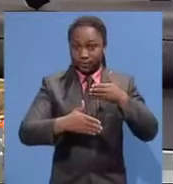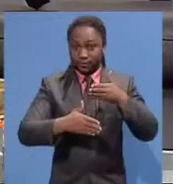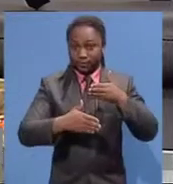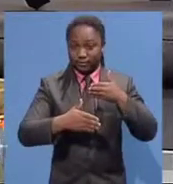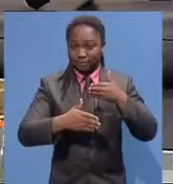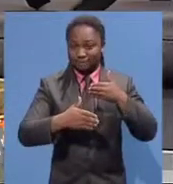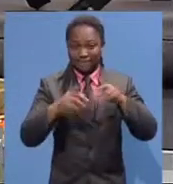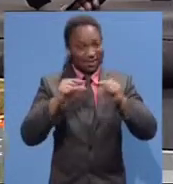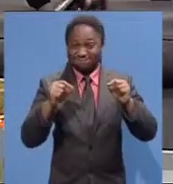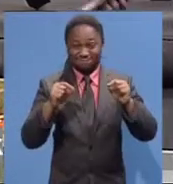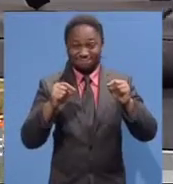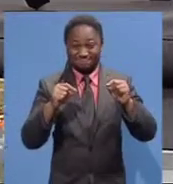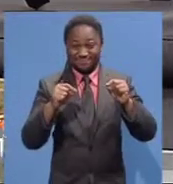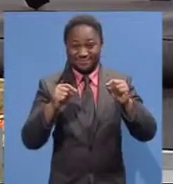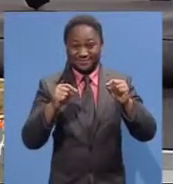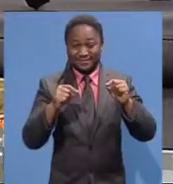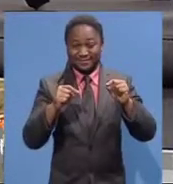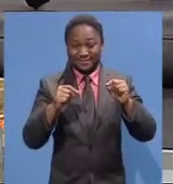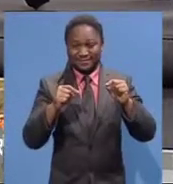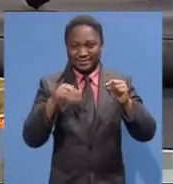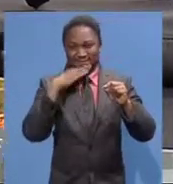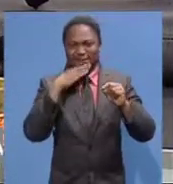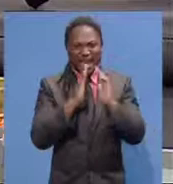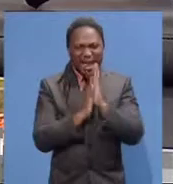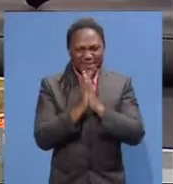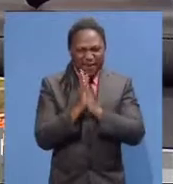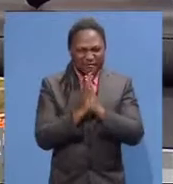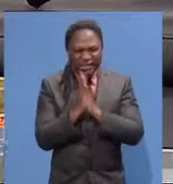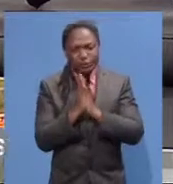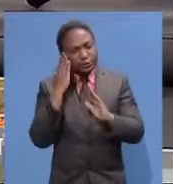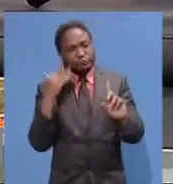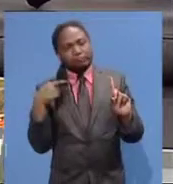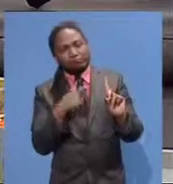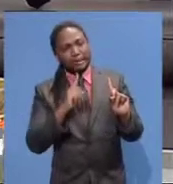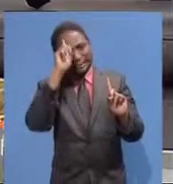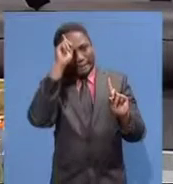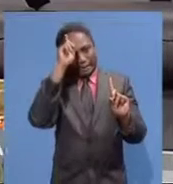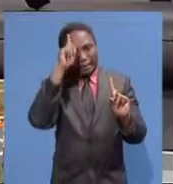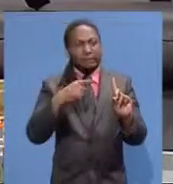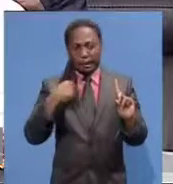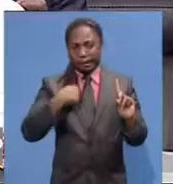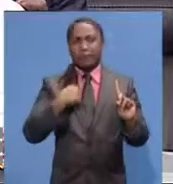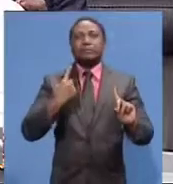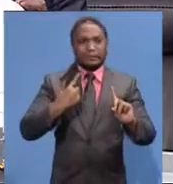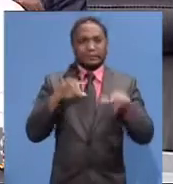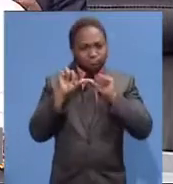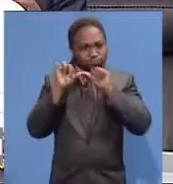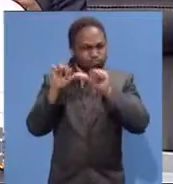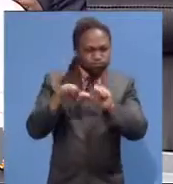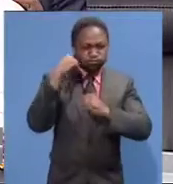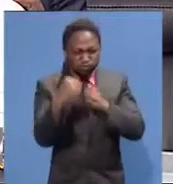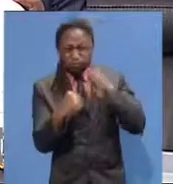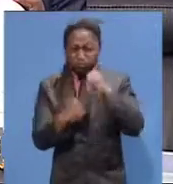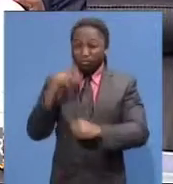Yes. And that's got to be an inspiration that maybe you drew from Utata, that I have to keep going. I have to make a plan.